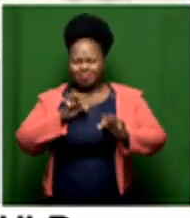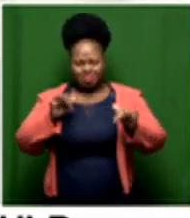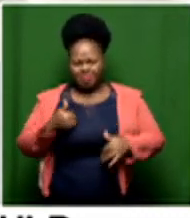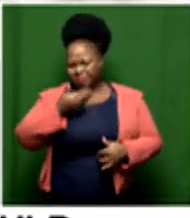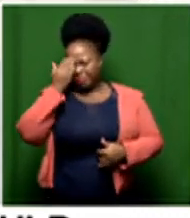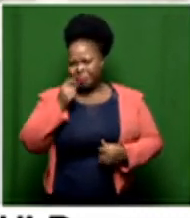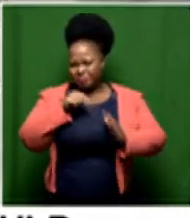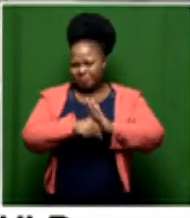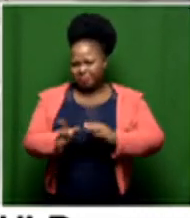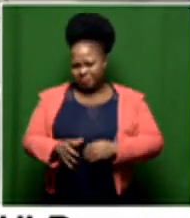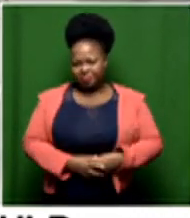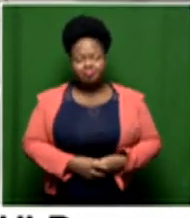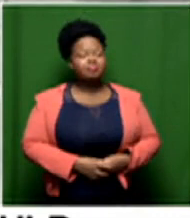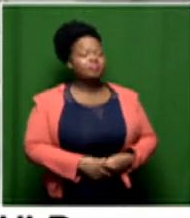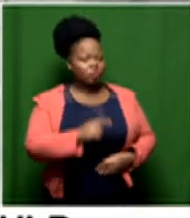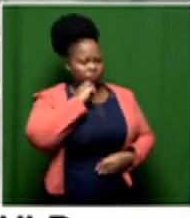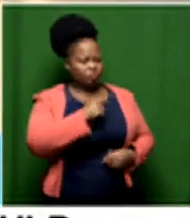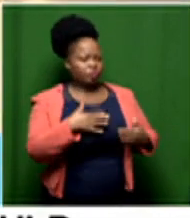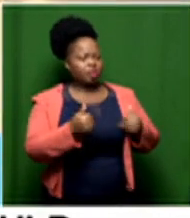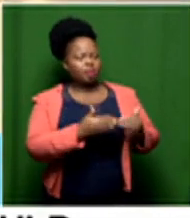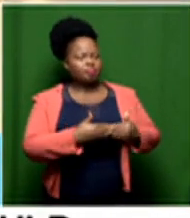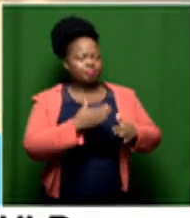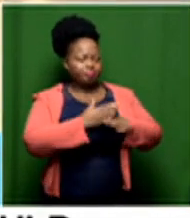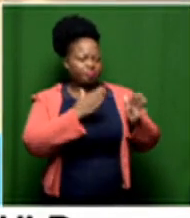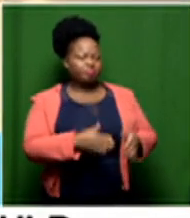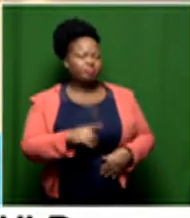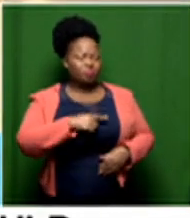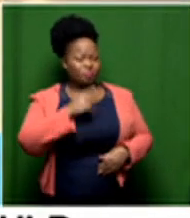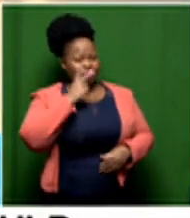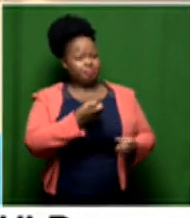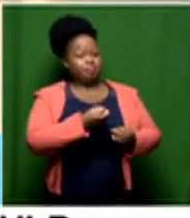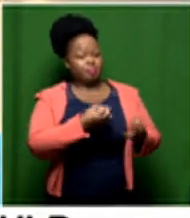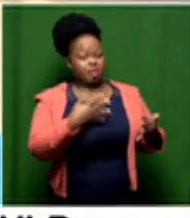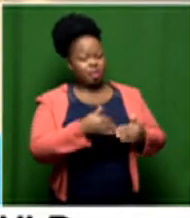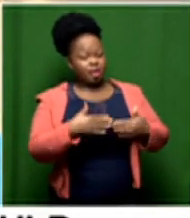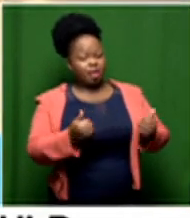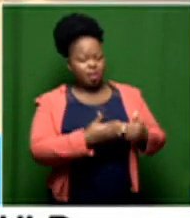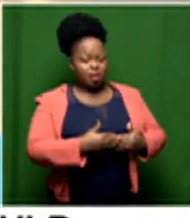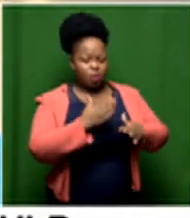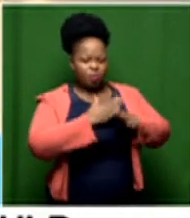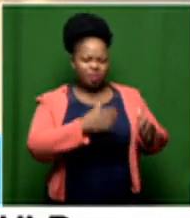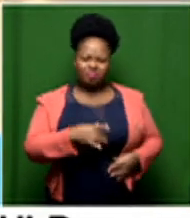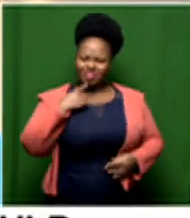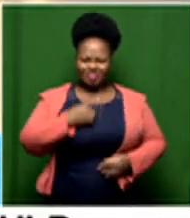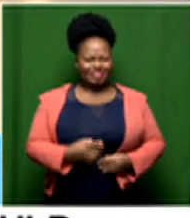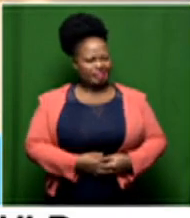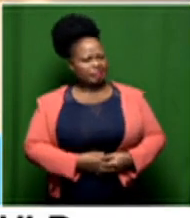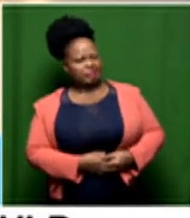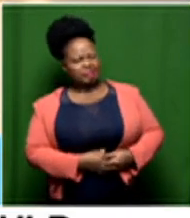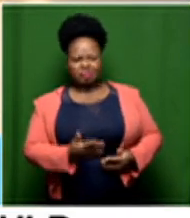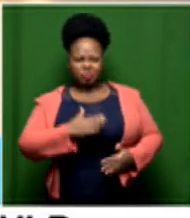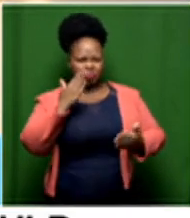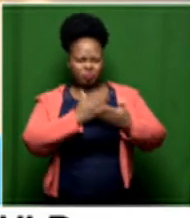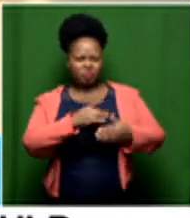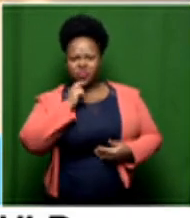frightening epidemic. Yeah, and also healthcare workers, because I've seen so many healthcare workers calling out and saying they're not sure that they